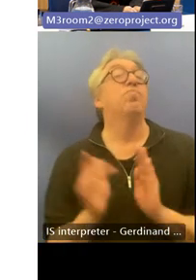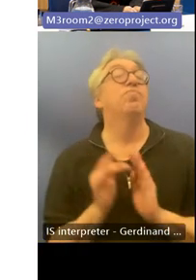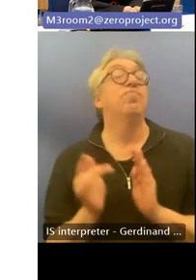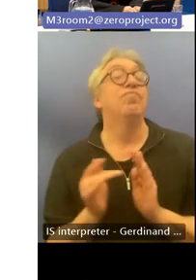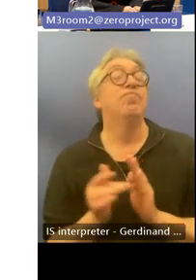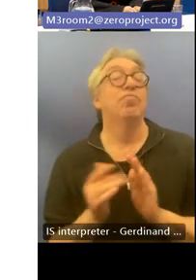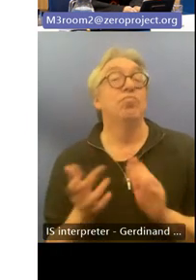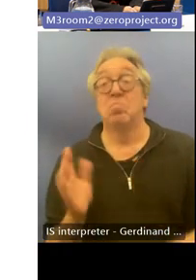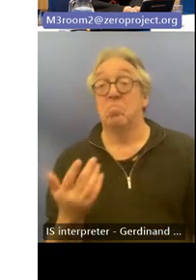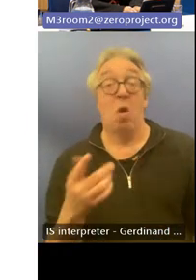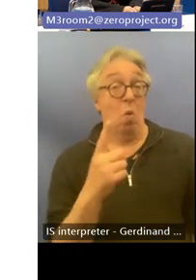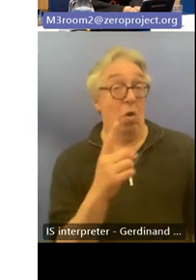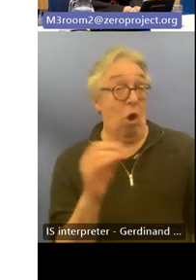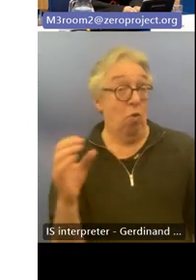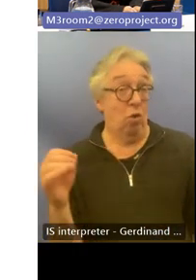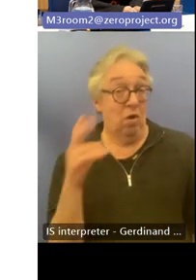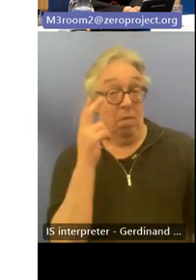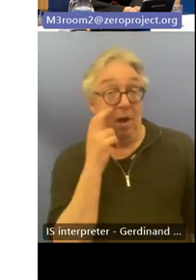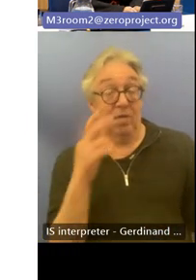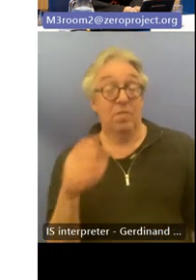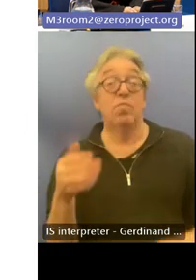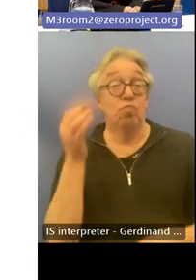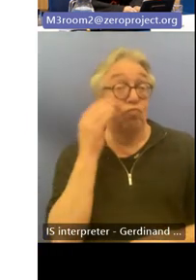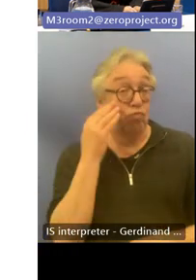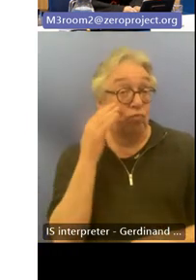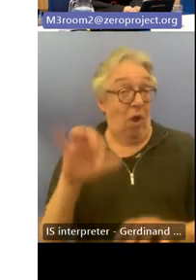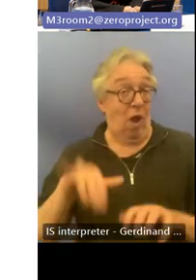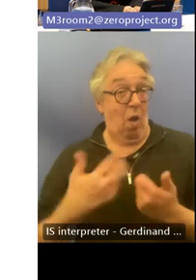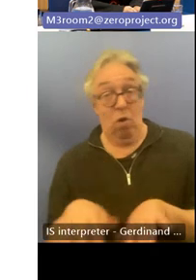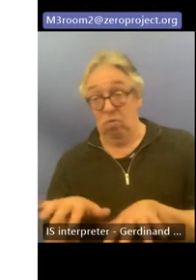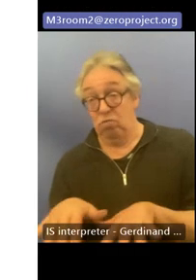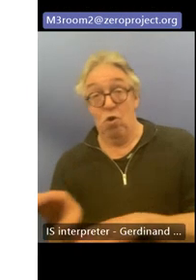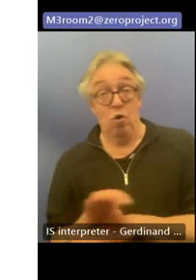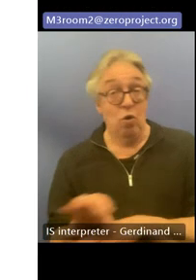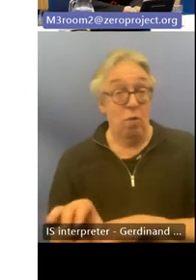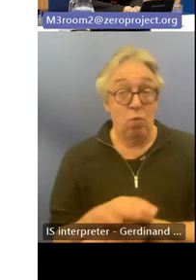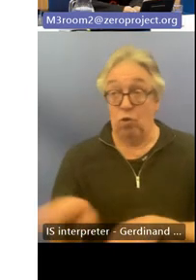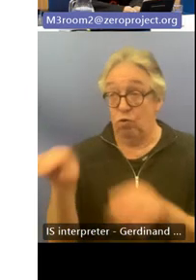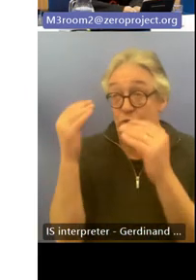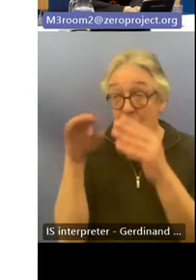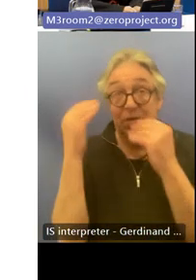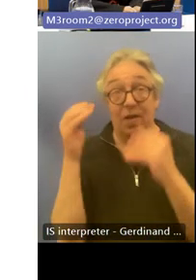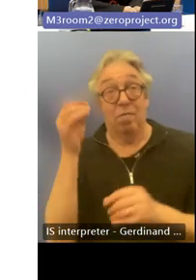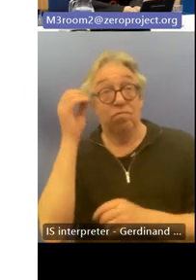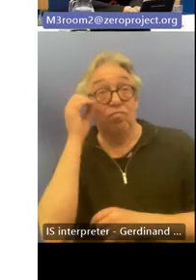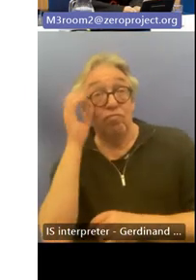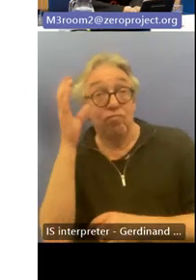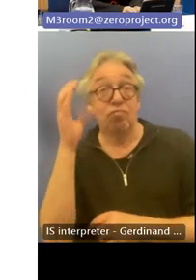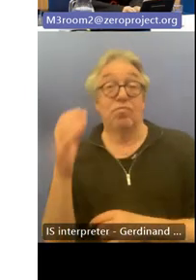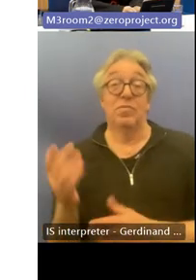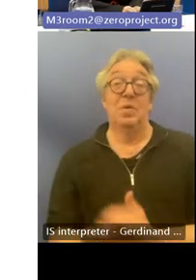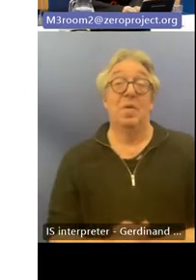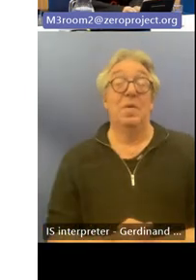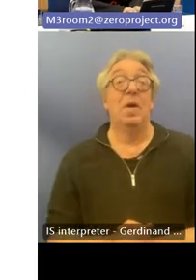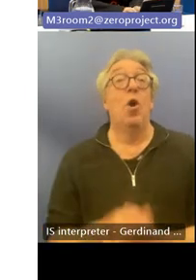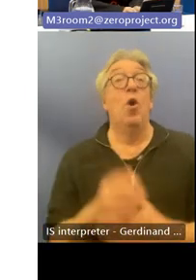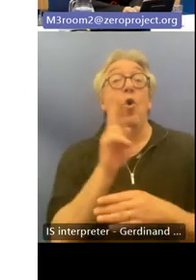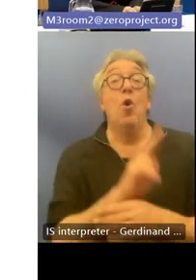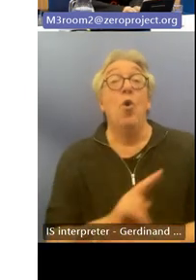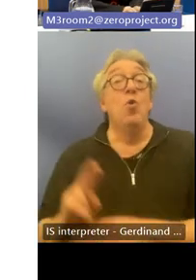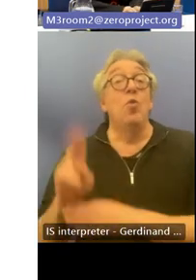using computer, acquiring trainings and education. University students